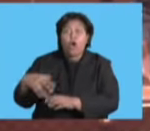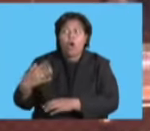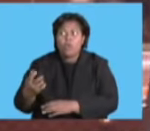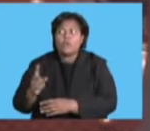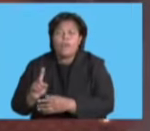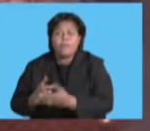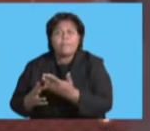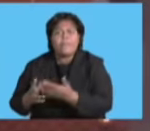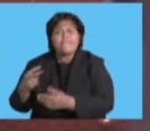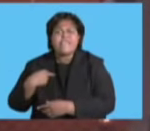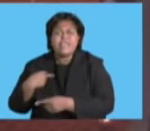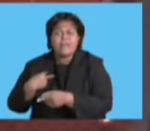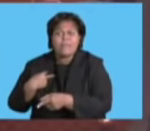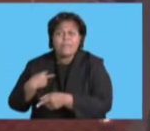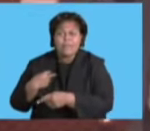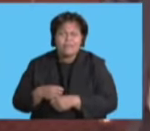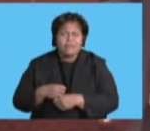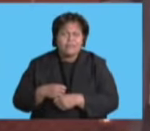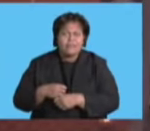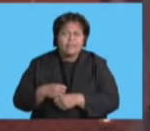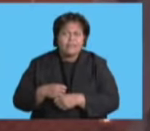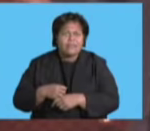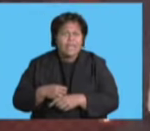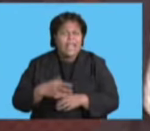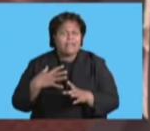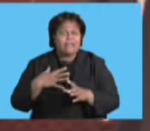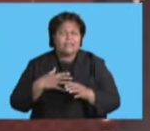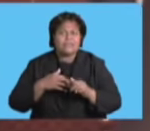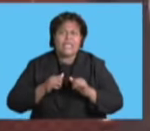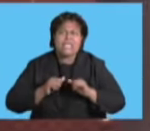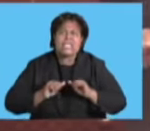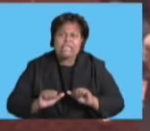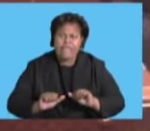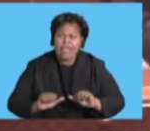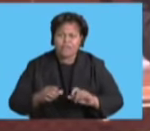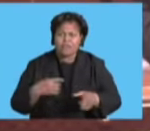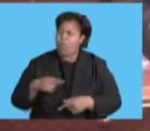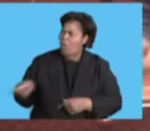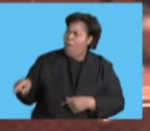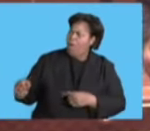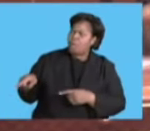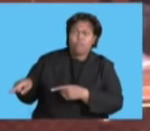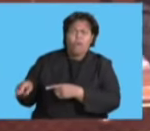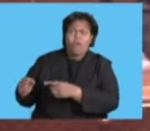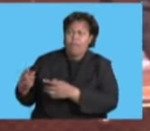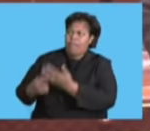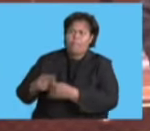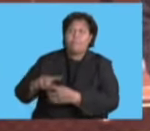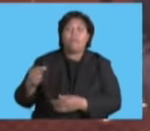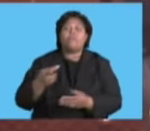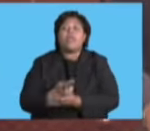a schoolyard bully defending the bullying because he says, oh, he provoked me. This is the kind of